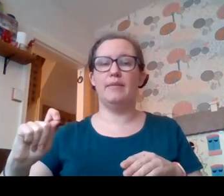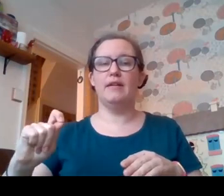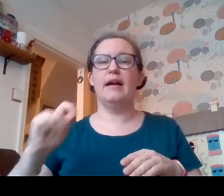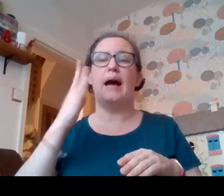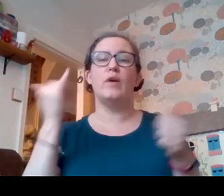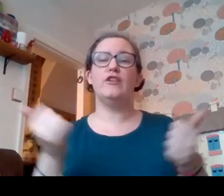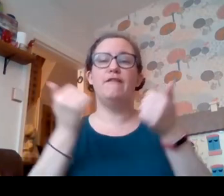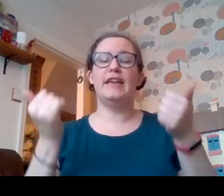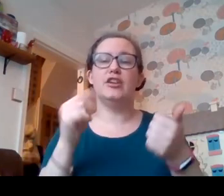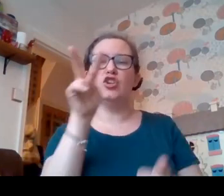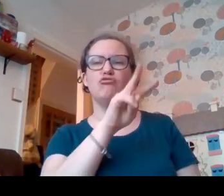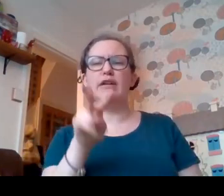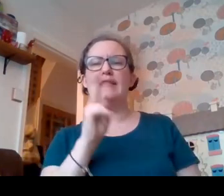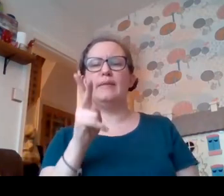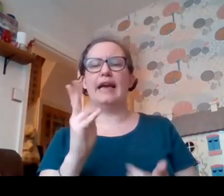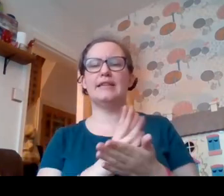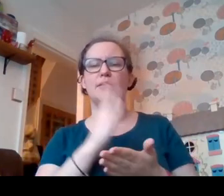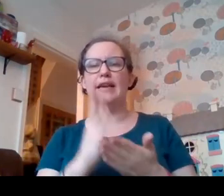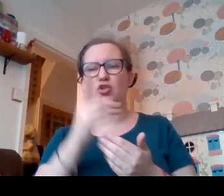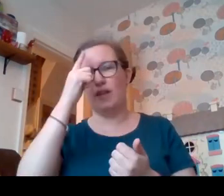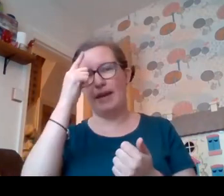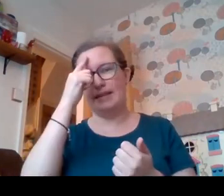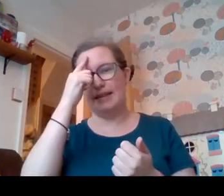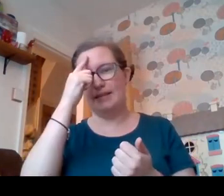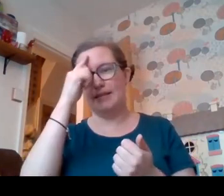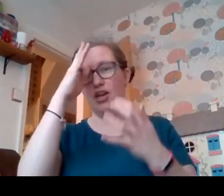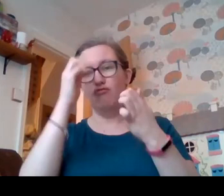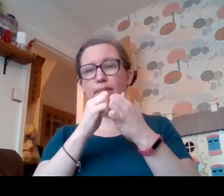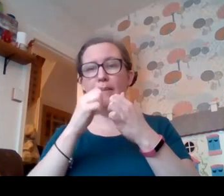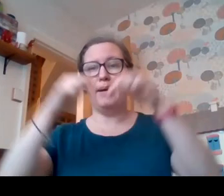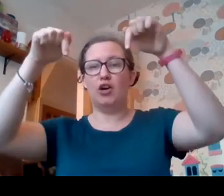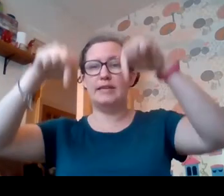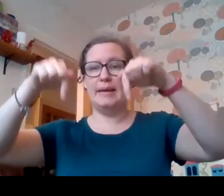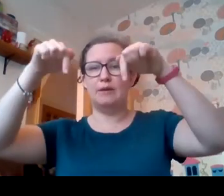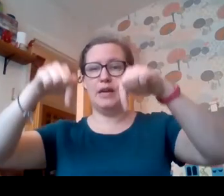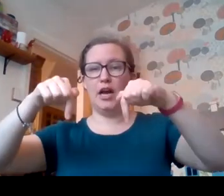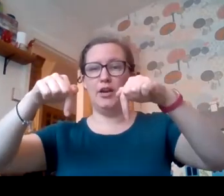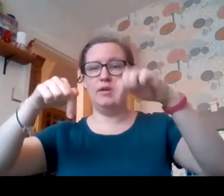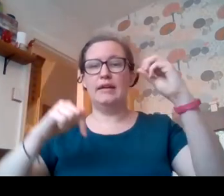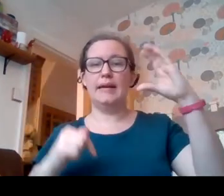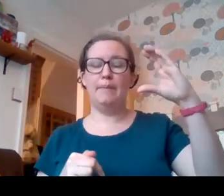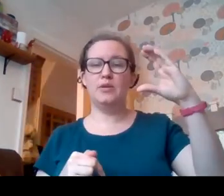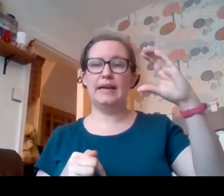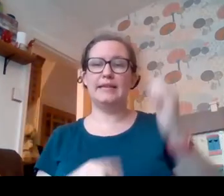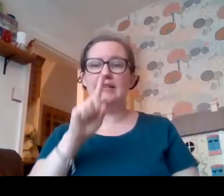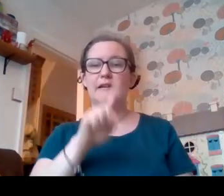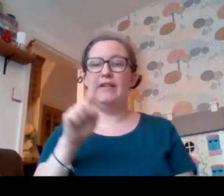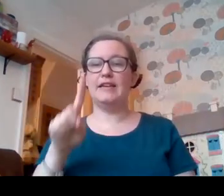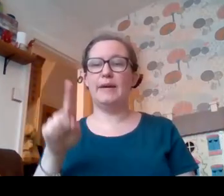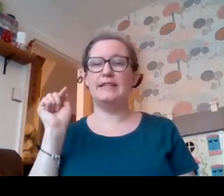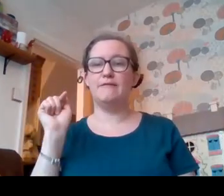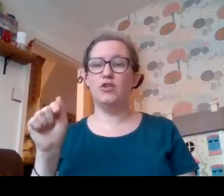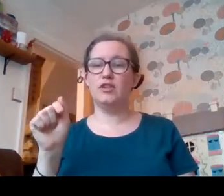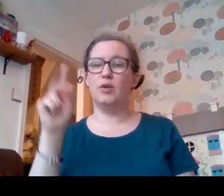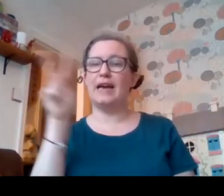write them. And when you've finished, read them again to make sure they make sense. Remember our tips below, capital letters,